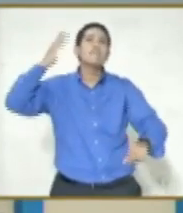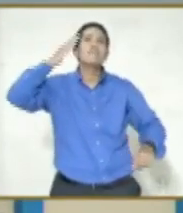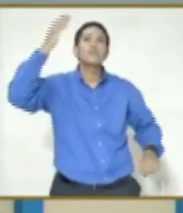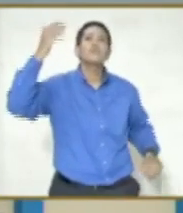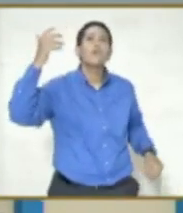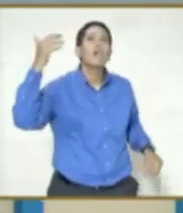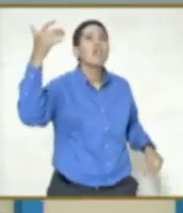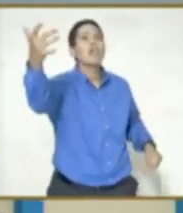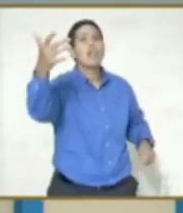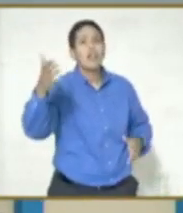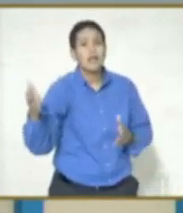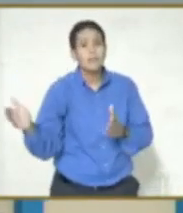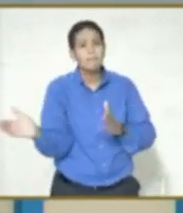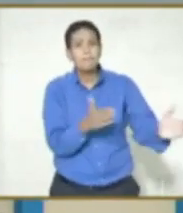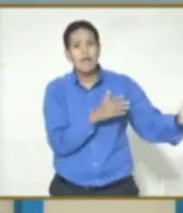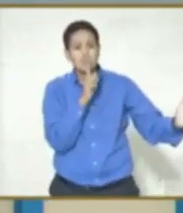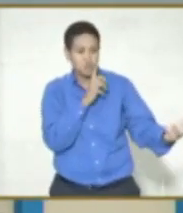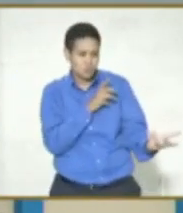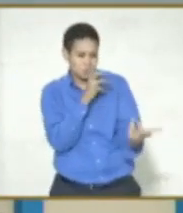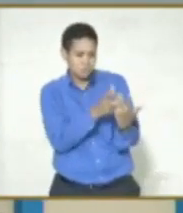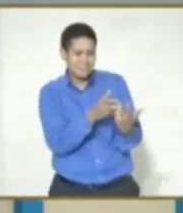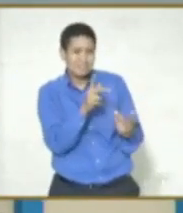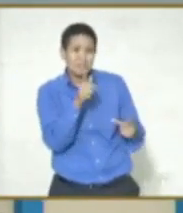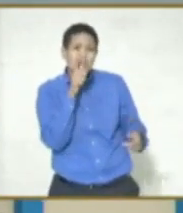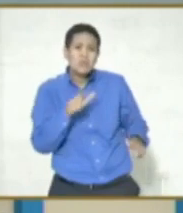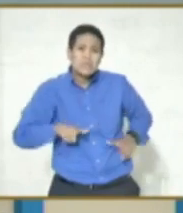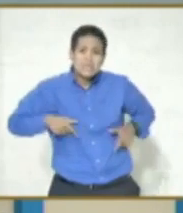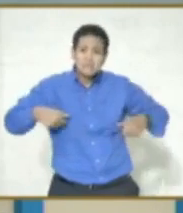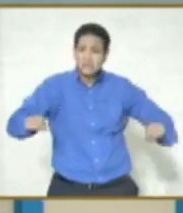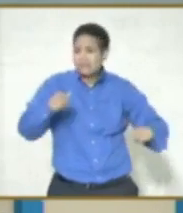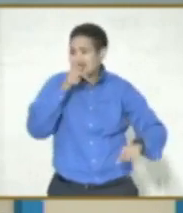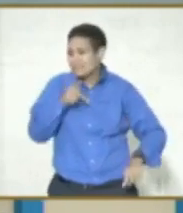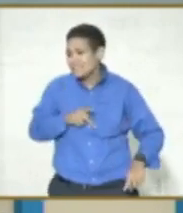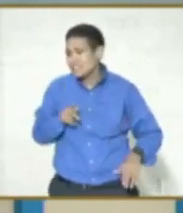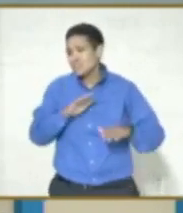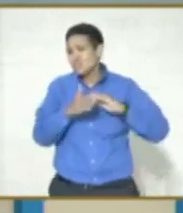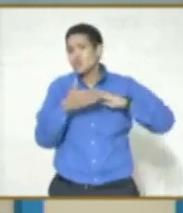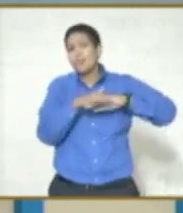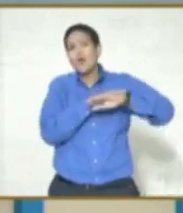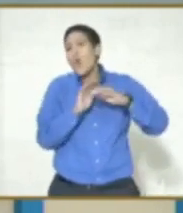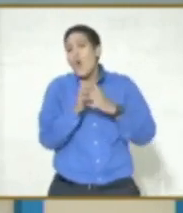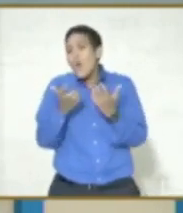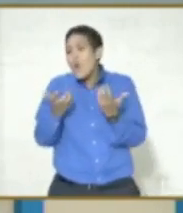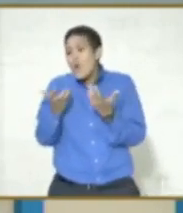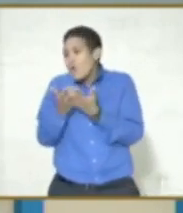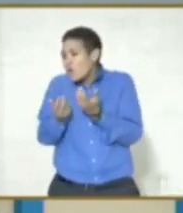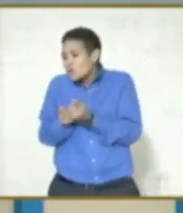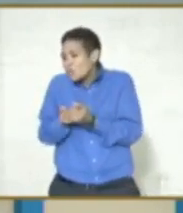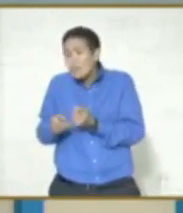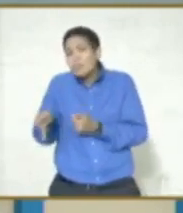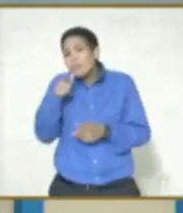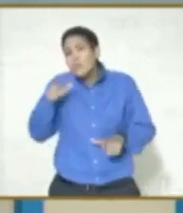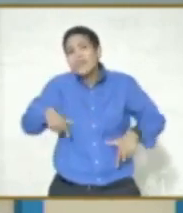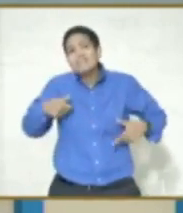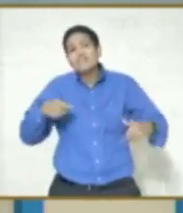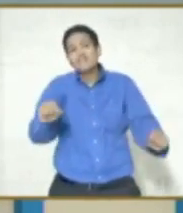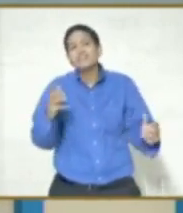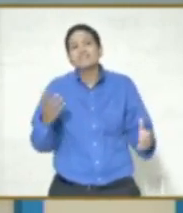deal with the homeless situation in the corporate area and Jamaica in general? Now, let me